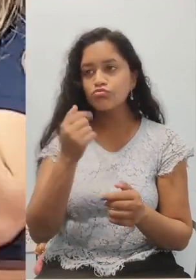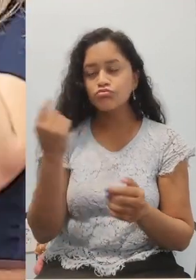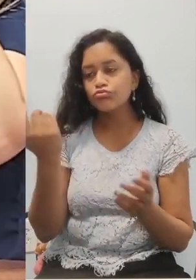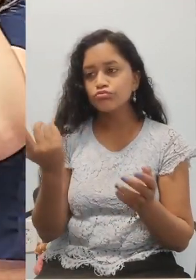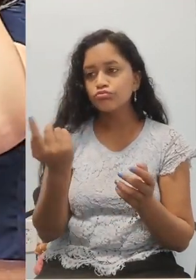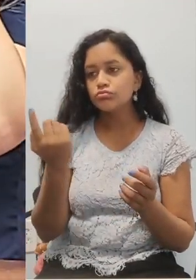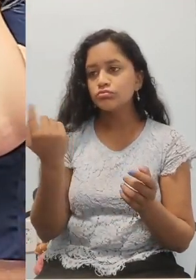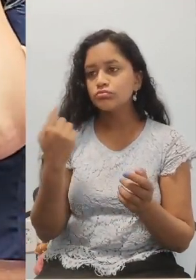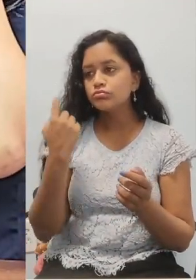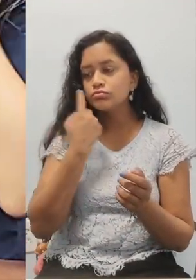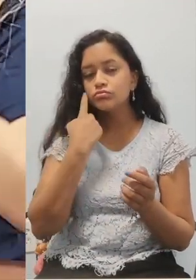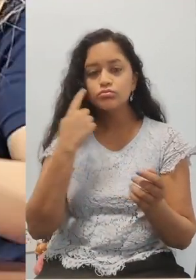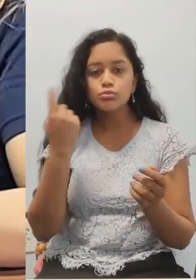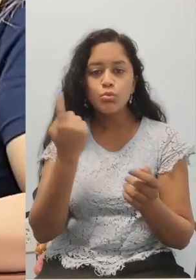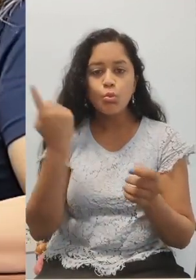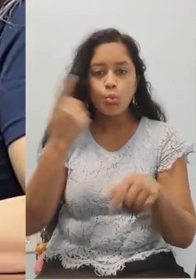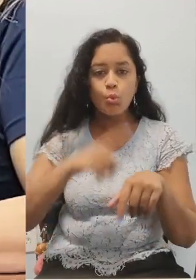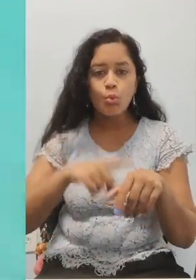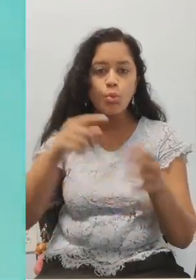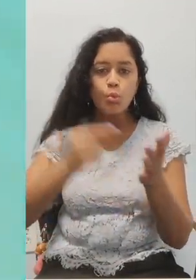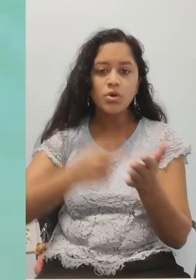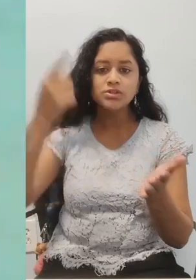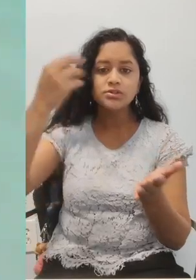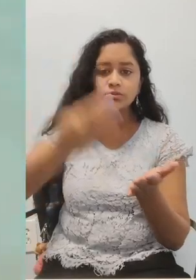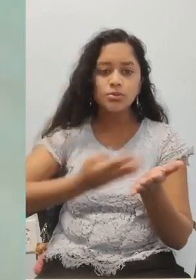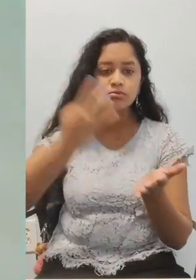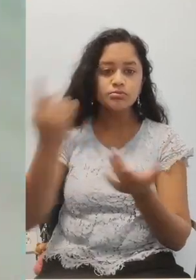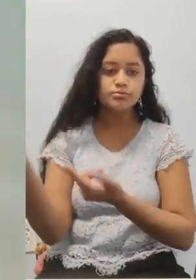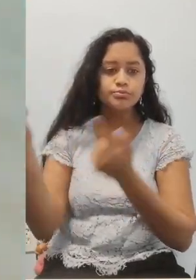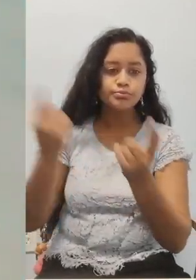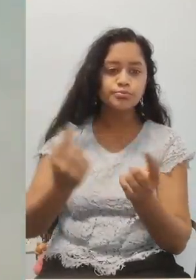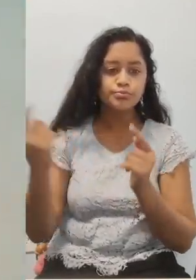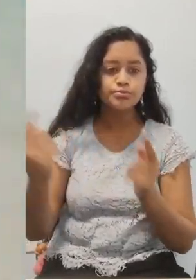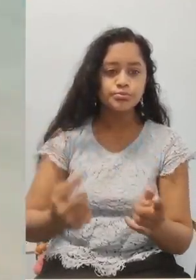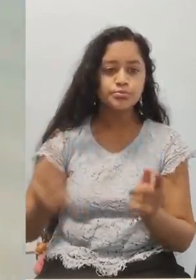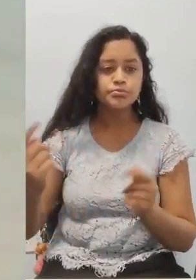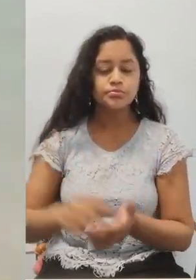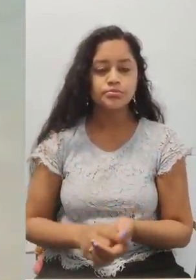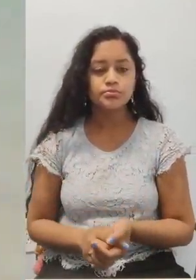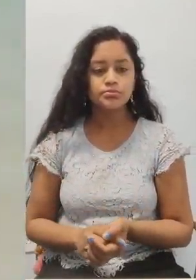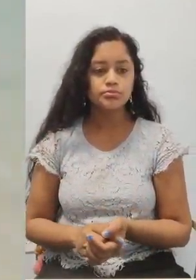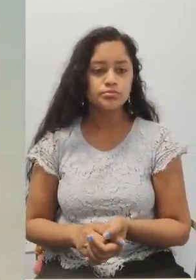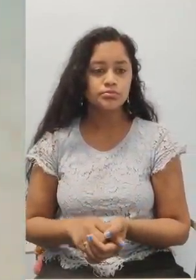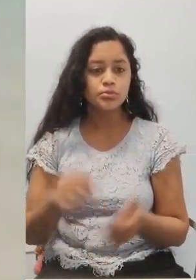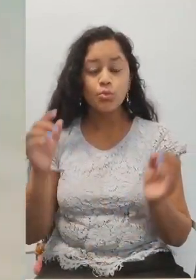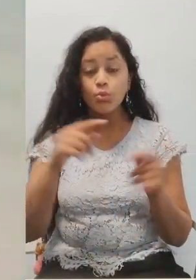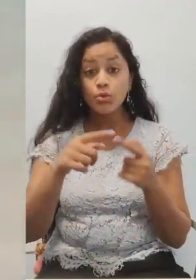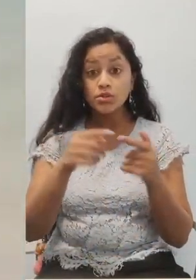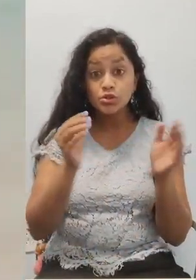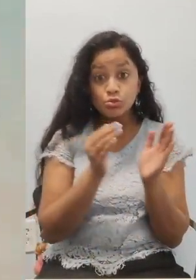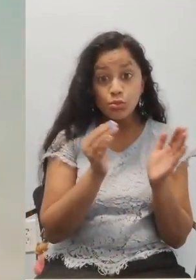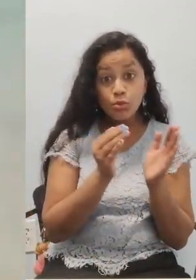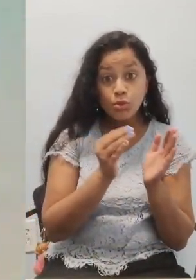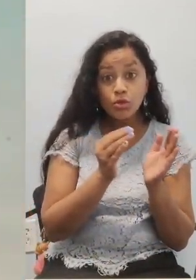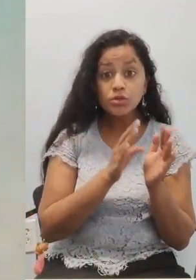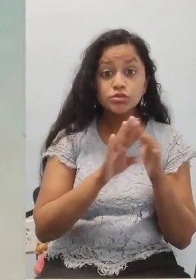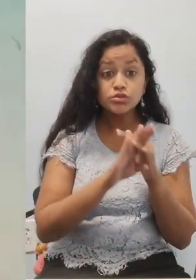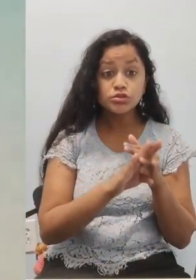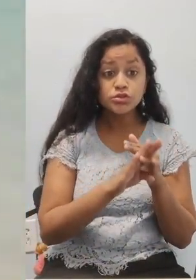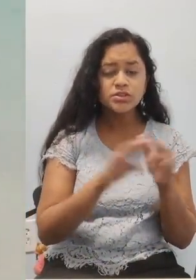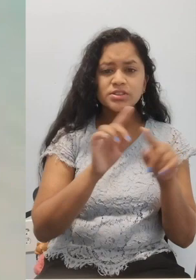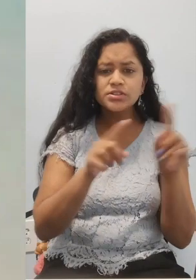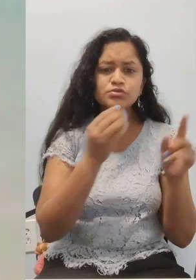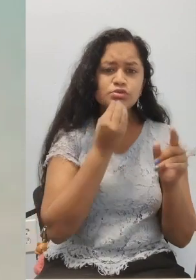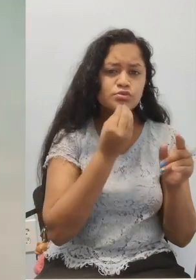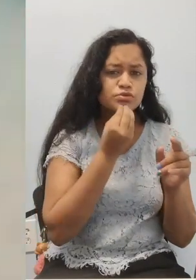but then another interesting point is that, for example, when the sharks grow, so when they're small, they have different food.